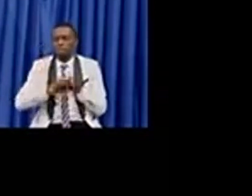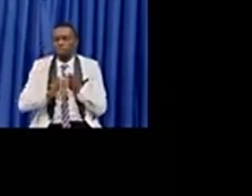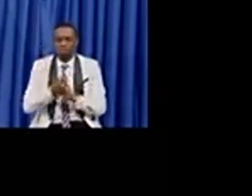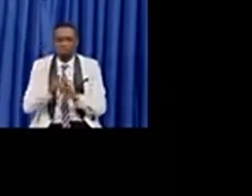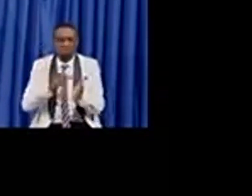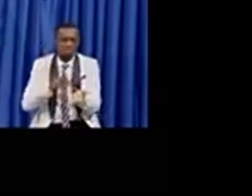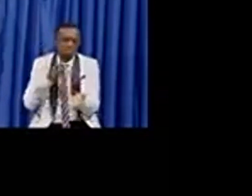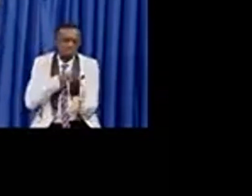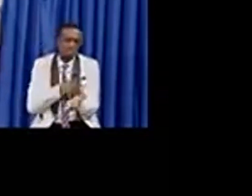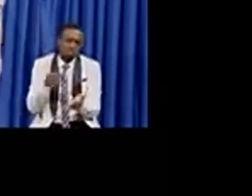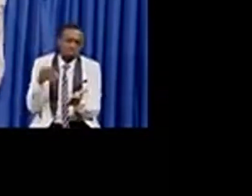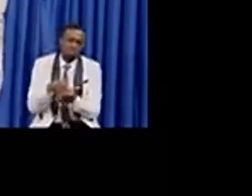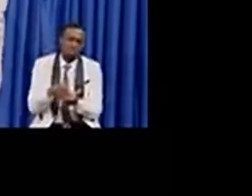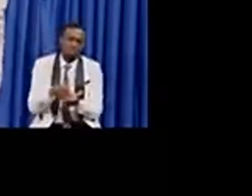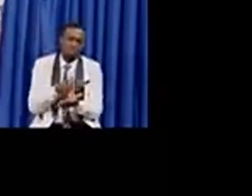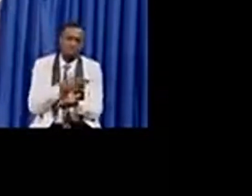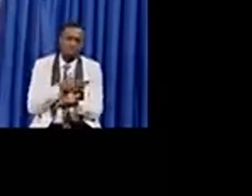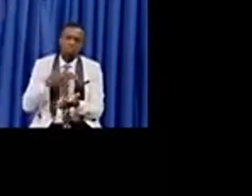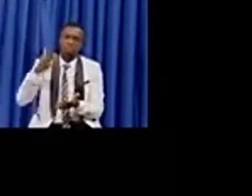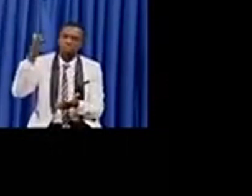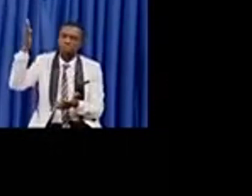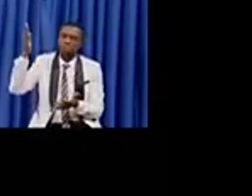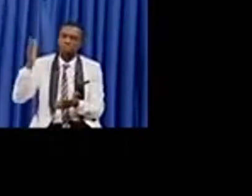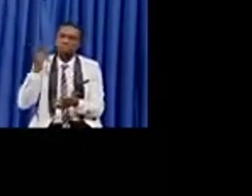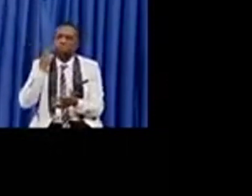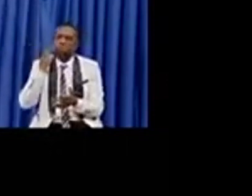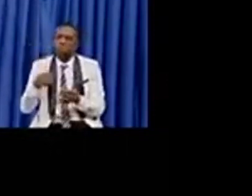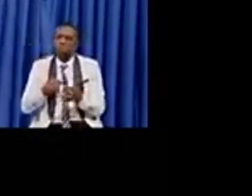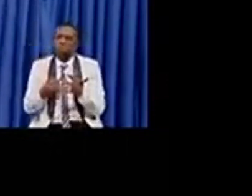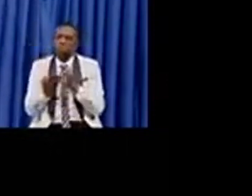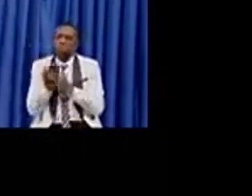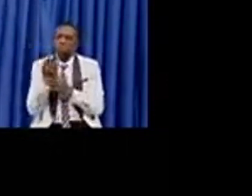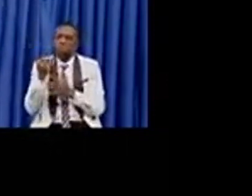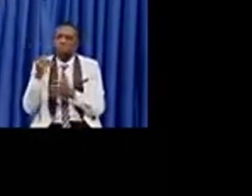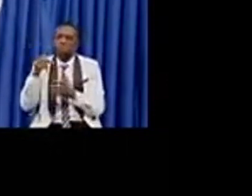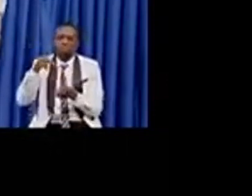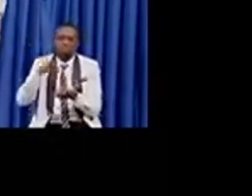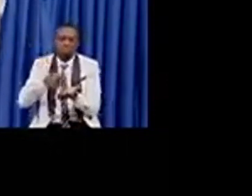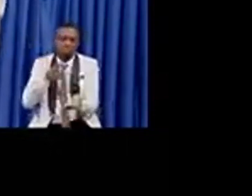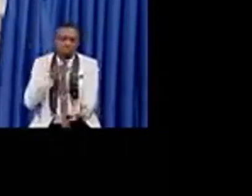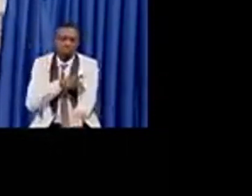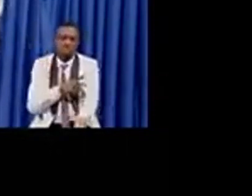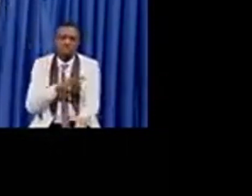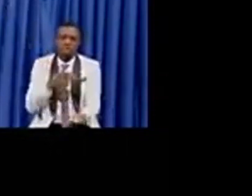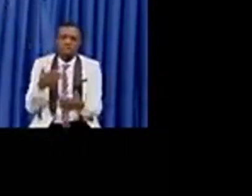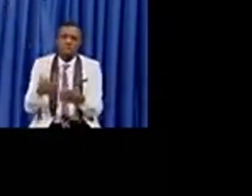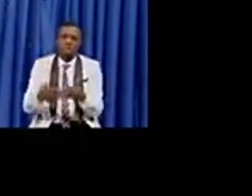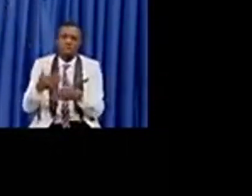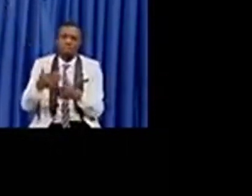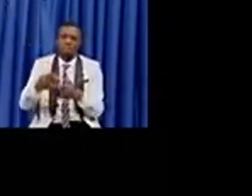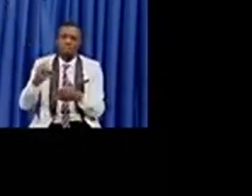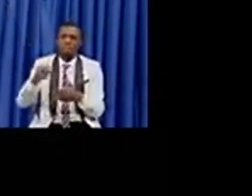Lord. And God saw me through the pregnancy. And after the